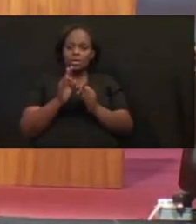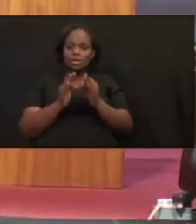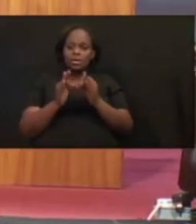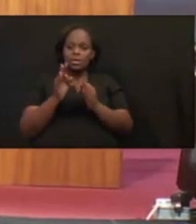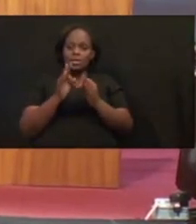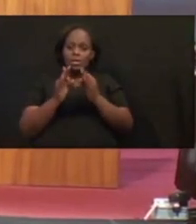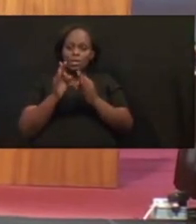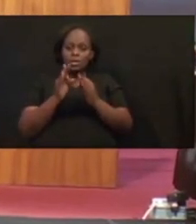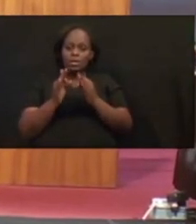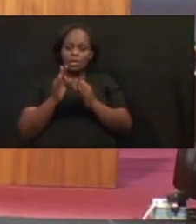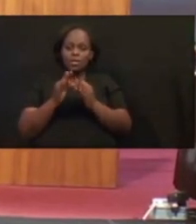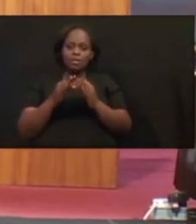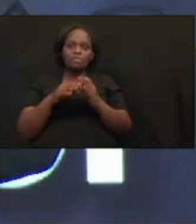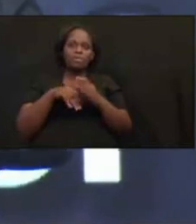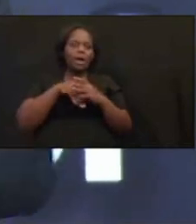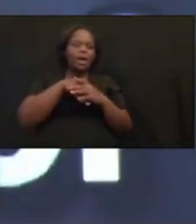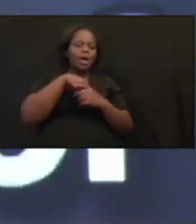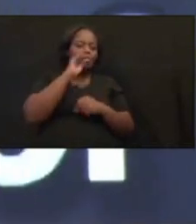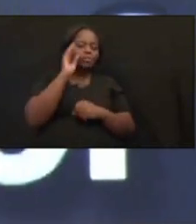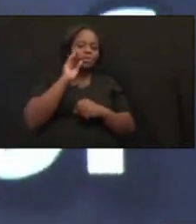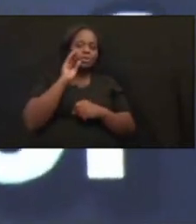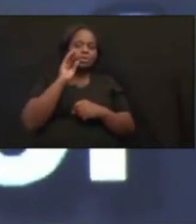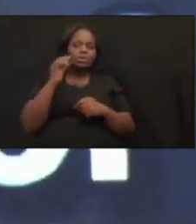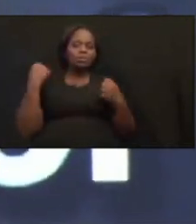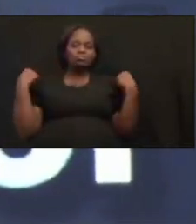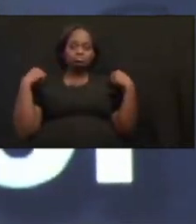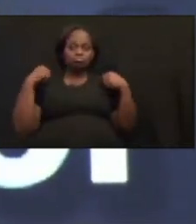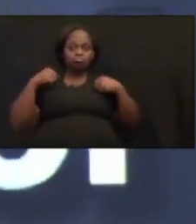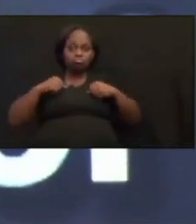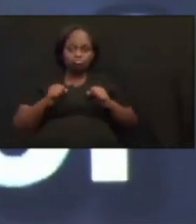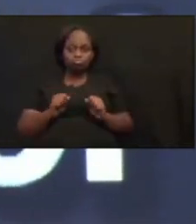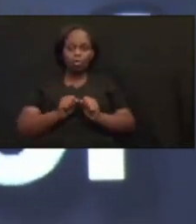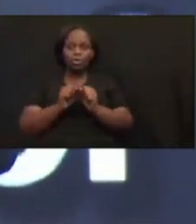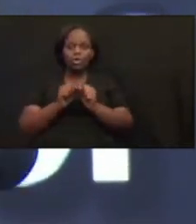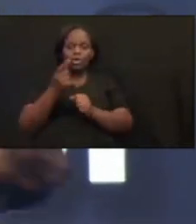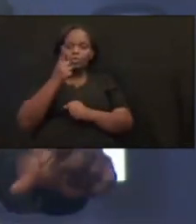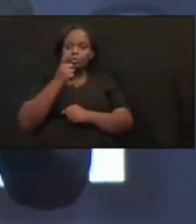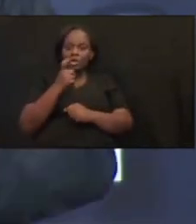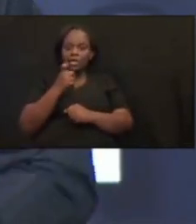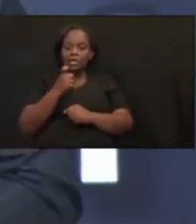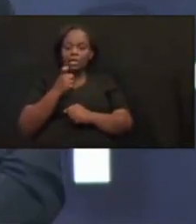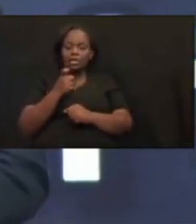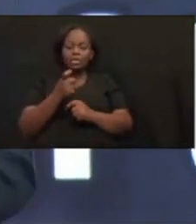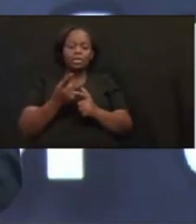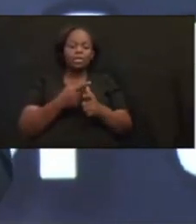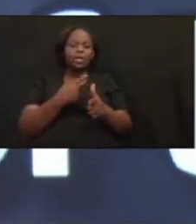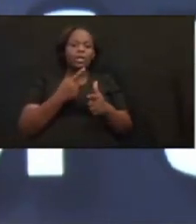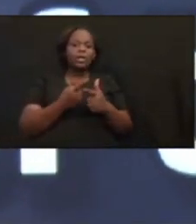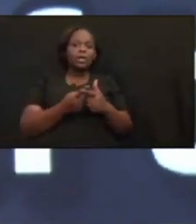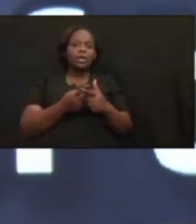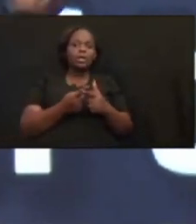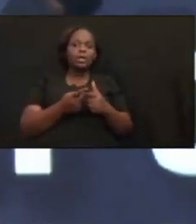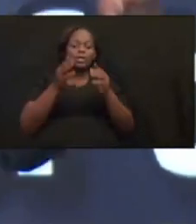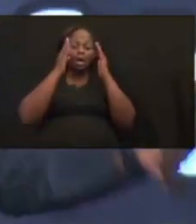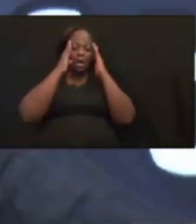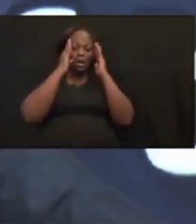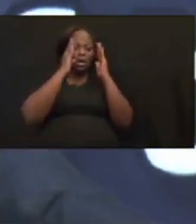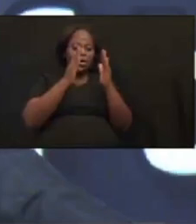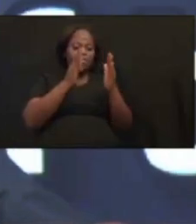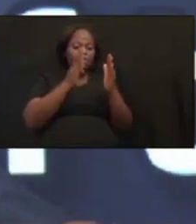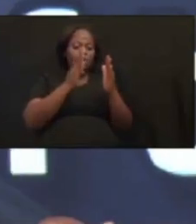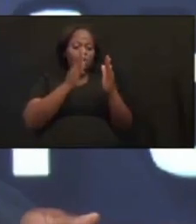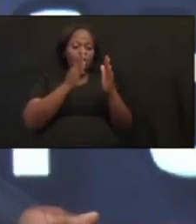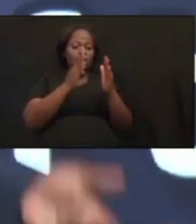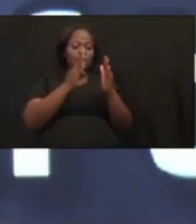and takes back the ideology. Now he has the legitimization to execute his purposes. This is the